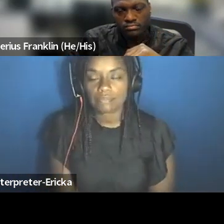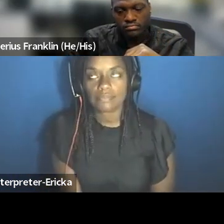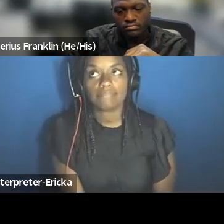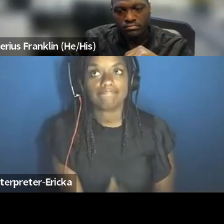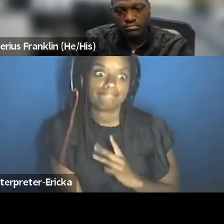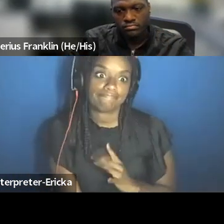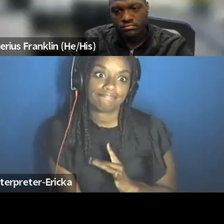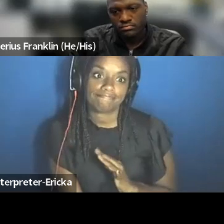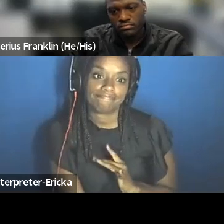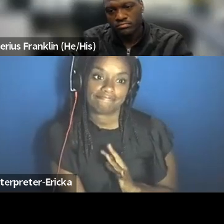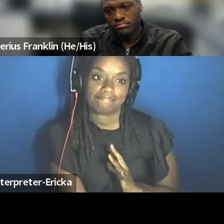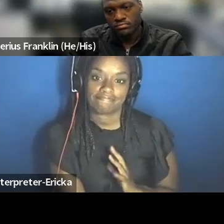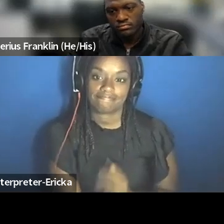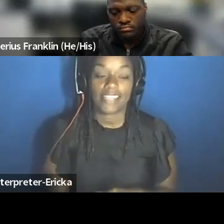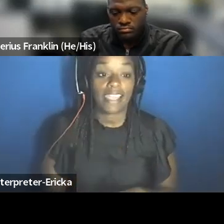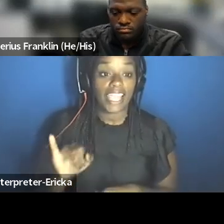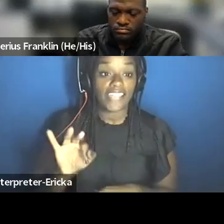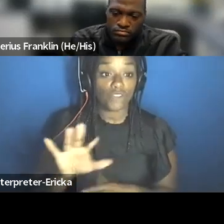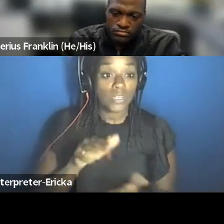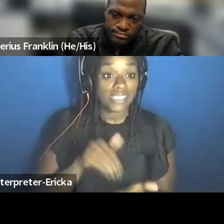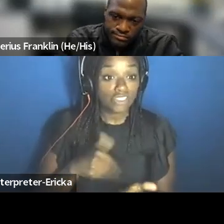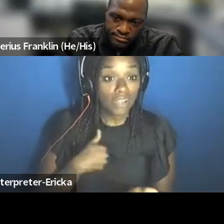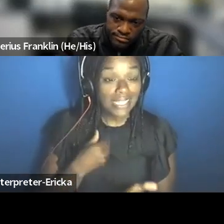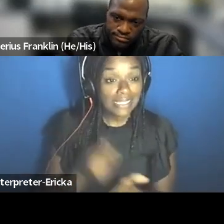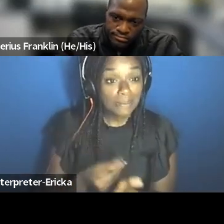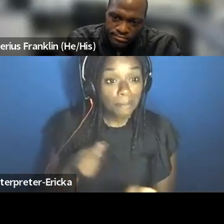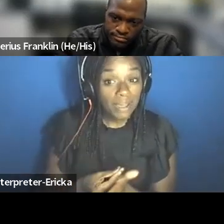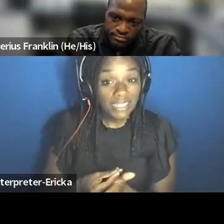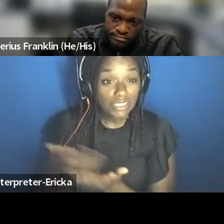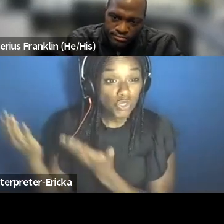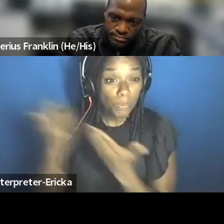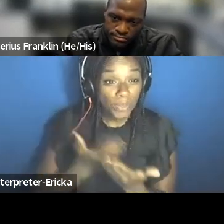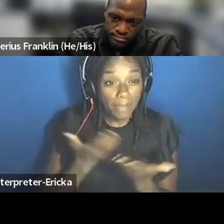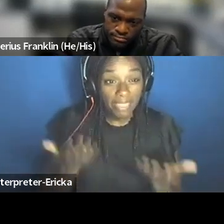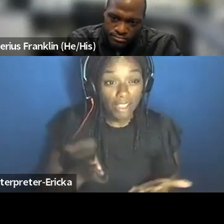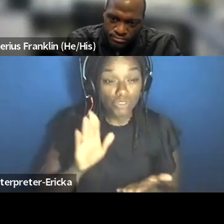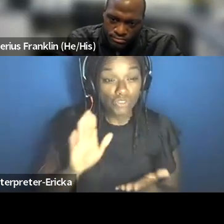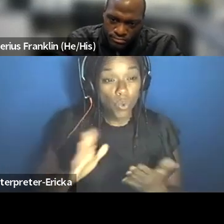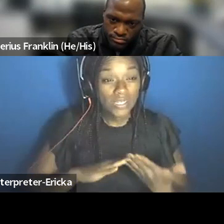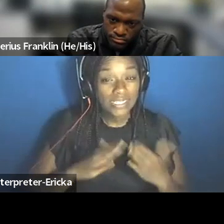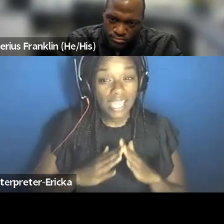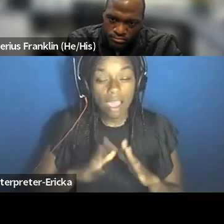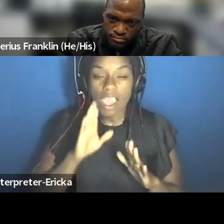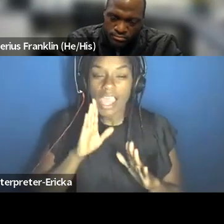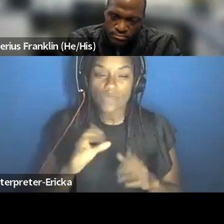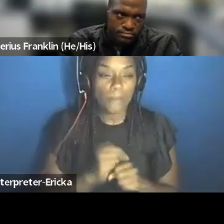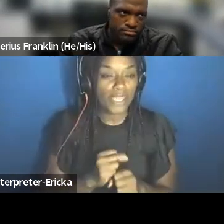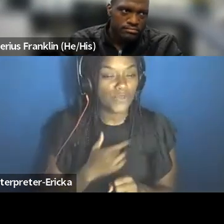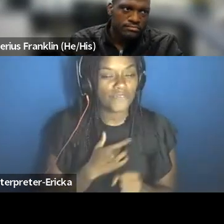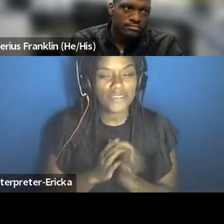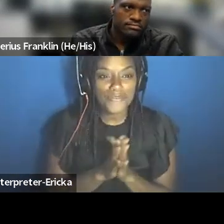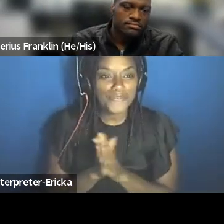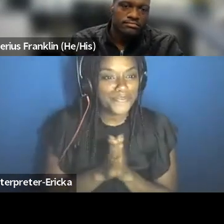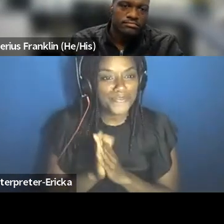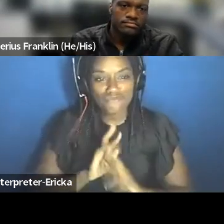coolest. If your center has money to bring him in, or your town, he will fire you up about your built